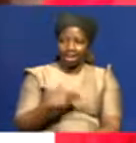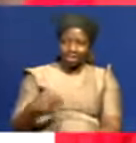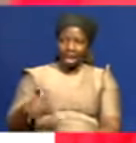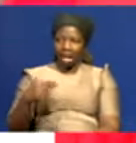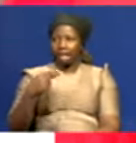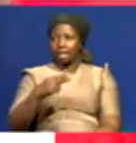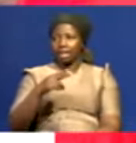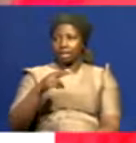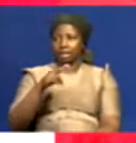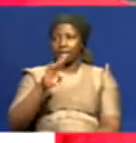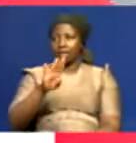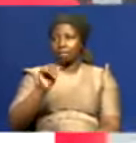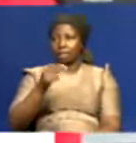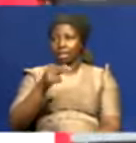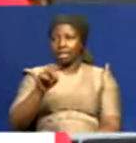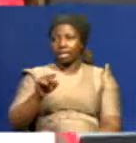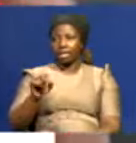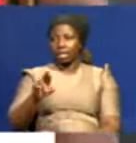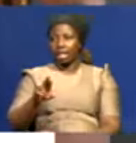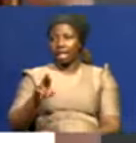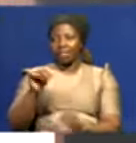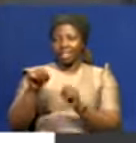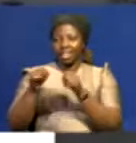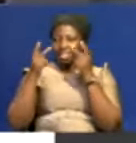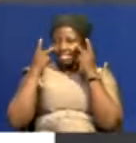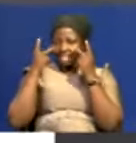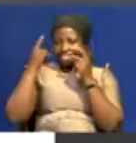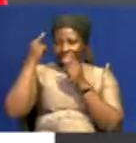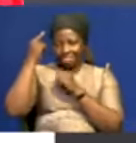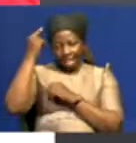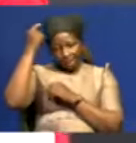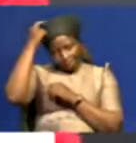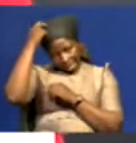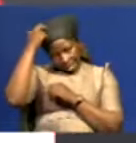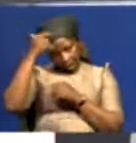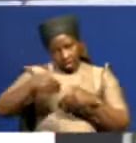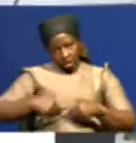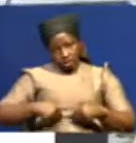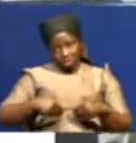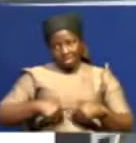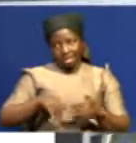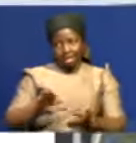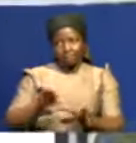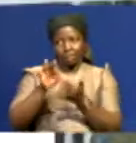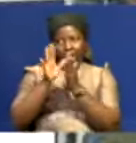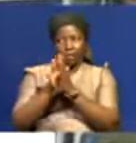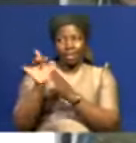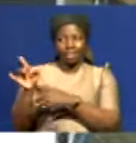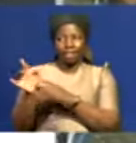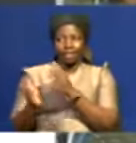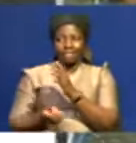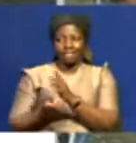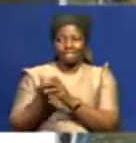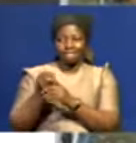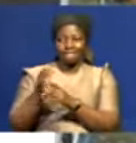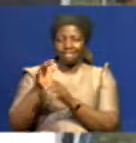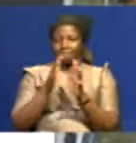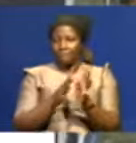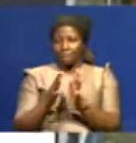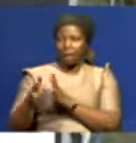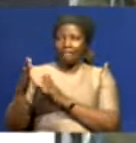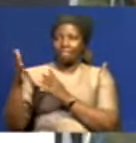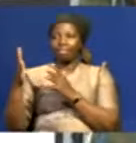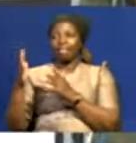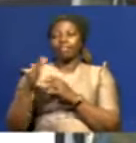so much, Hudson Ojambo. And we can see the brains of the youth, especially with this setup here. take you back to Irene Muchuma, but before then,